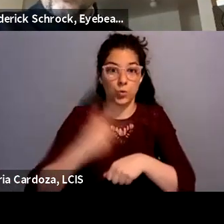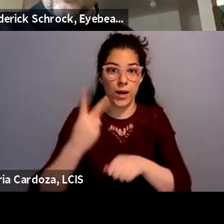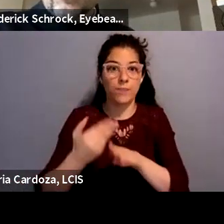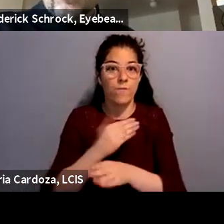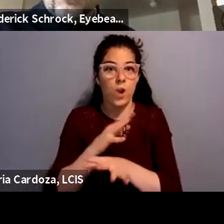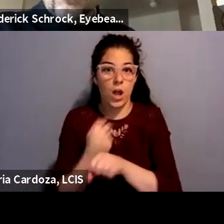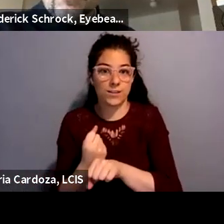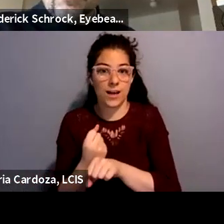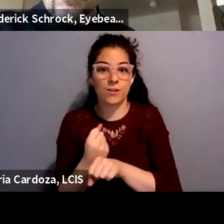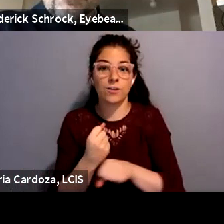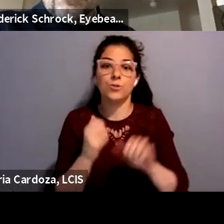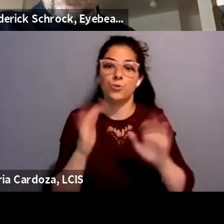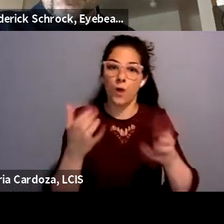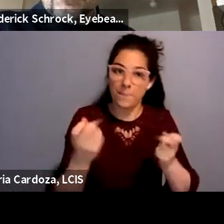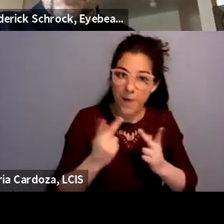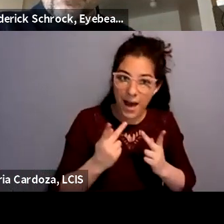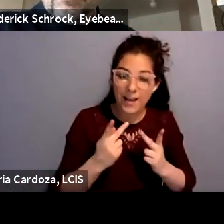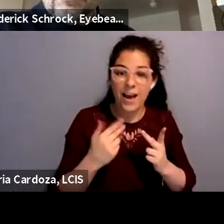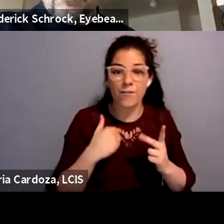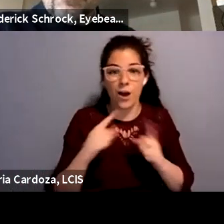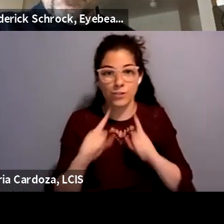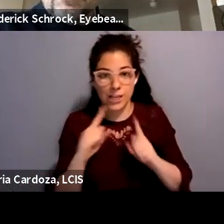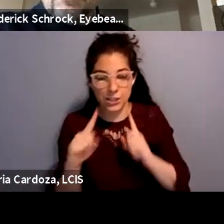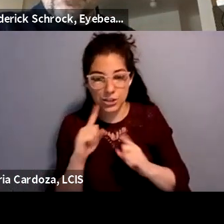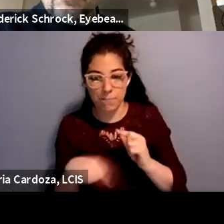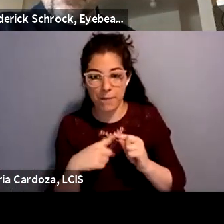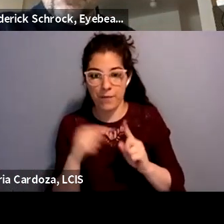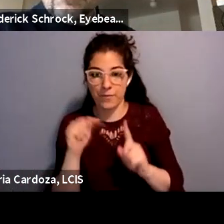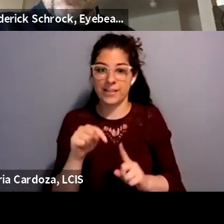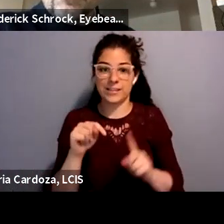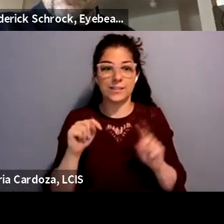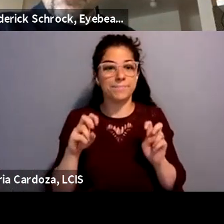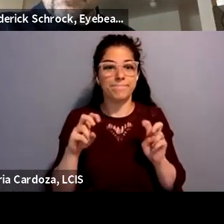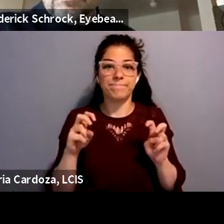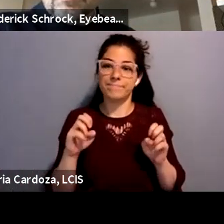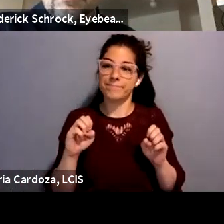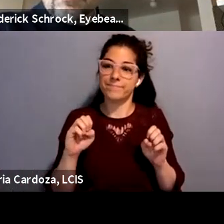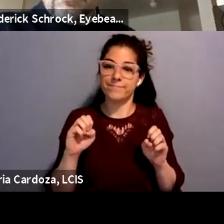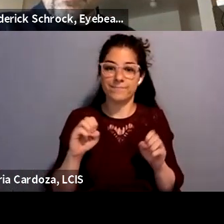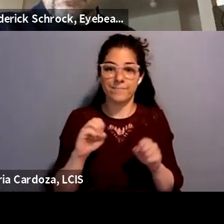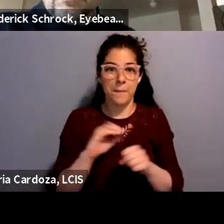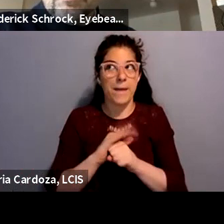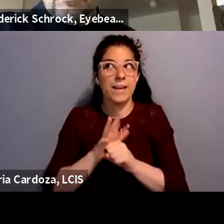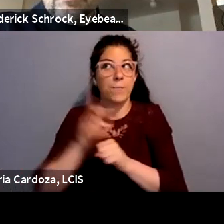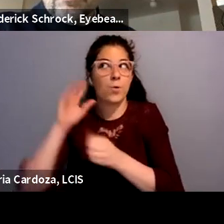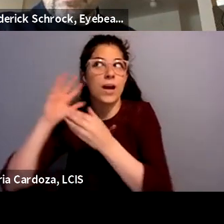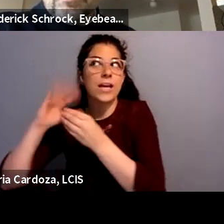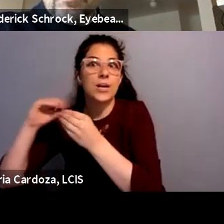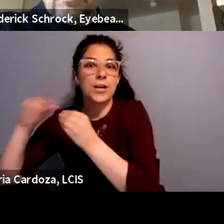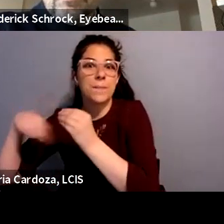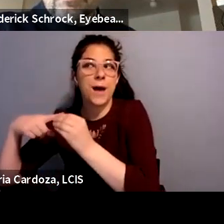to welcome him back and to have a conversation about this kind of epidemic that we were hearing about, but we were